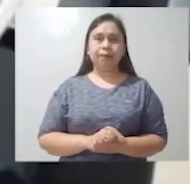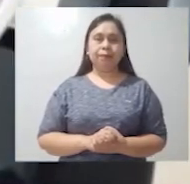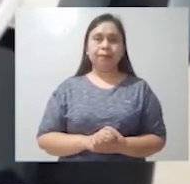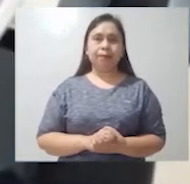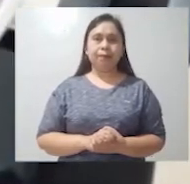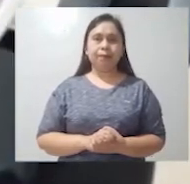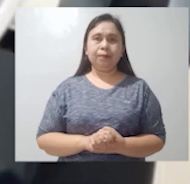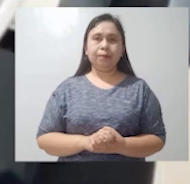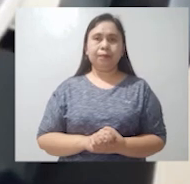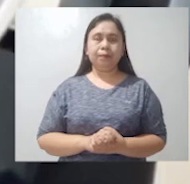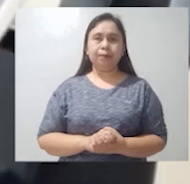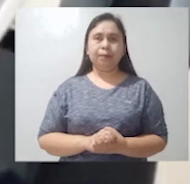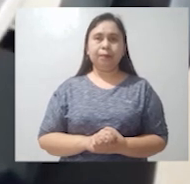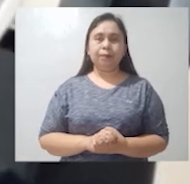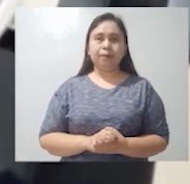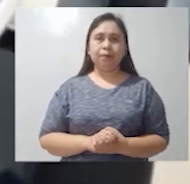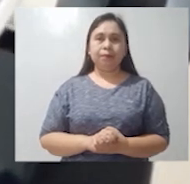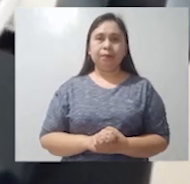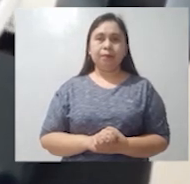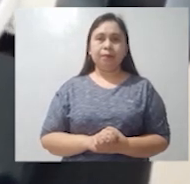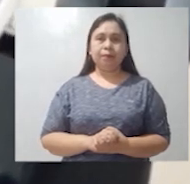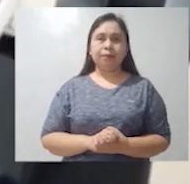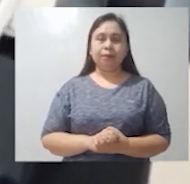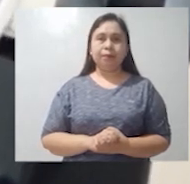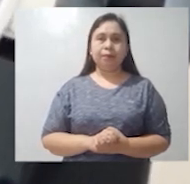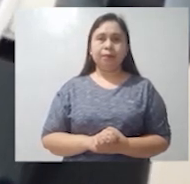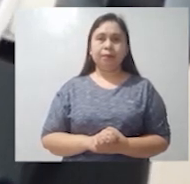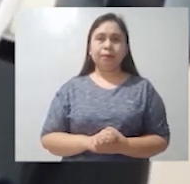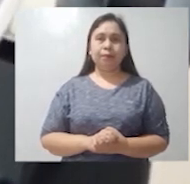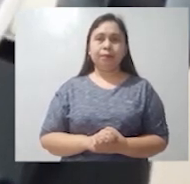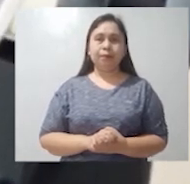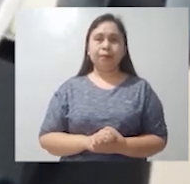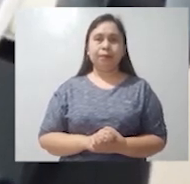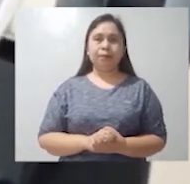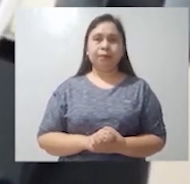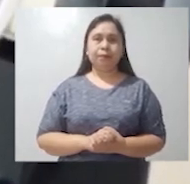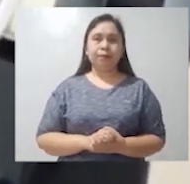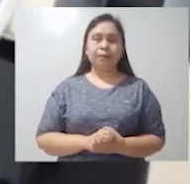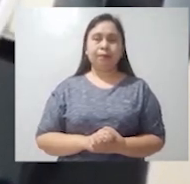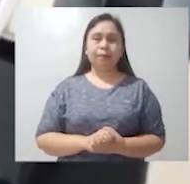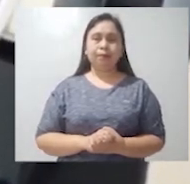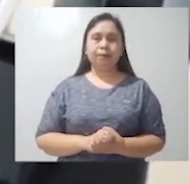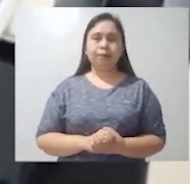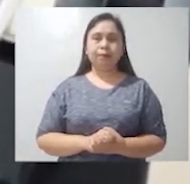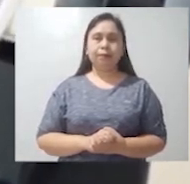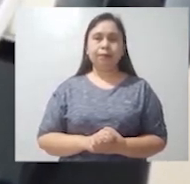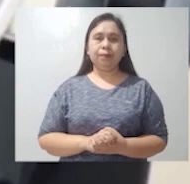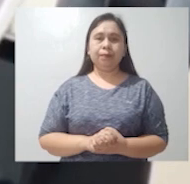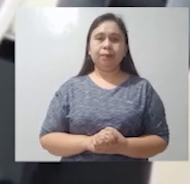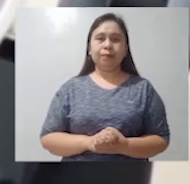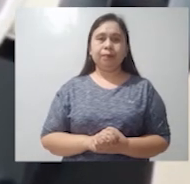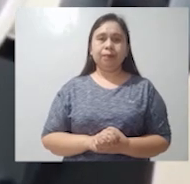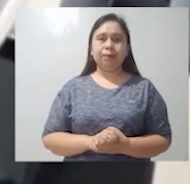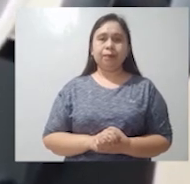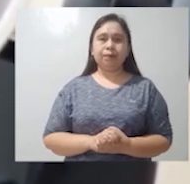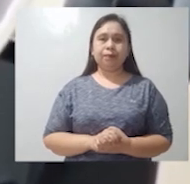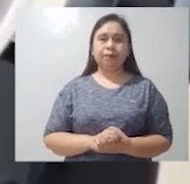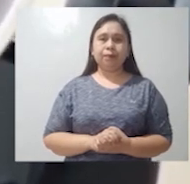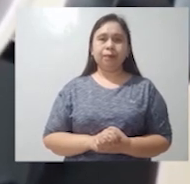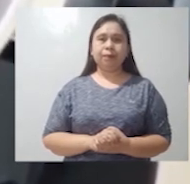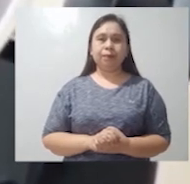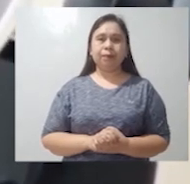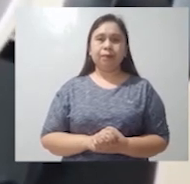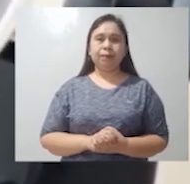Evaporation is when you move from a liquid to a gas. As this water is heated, it is being converted to a